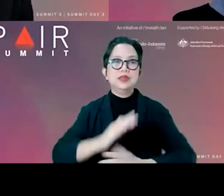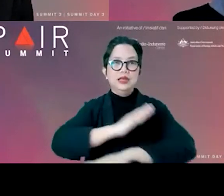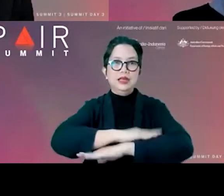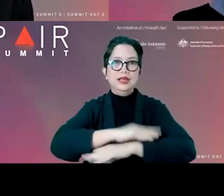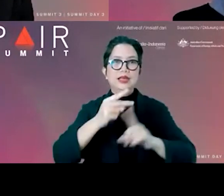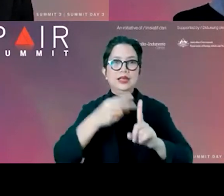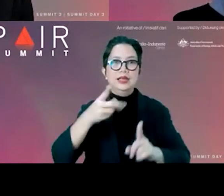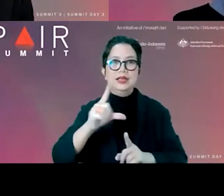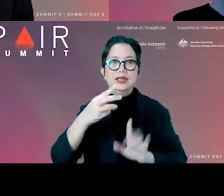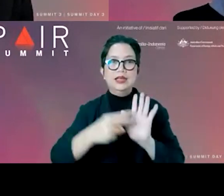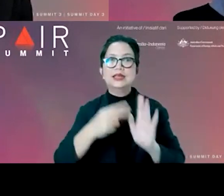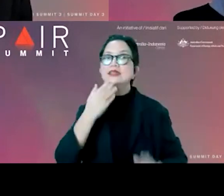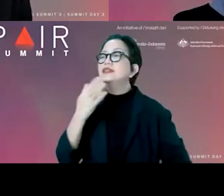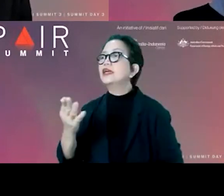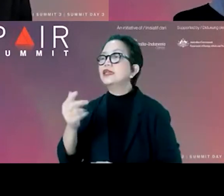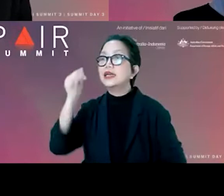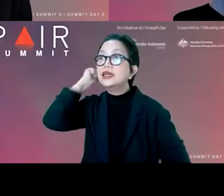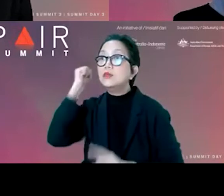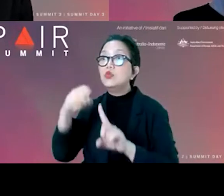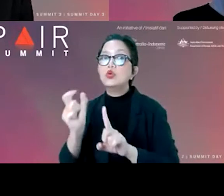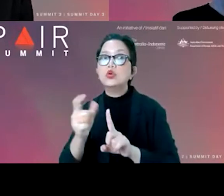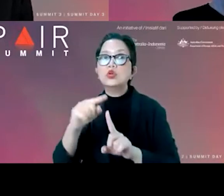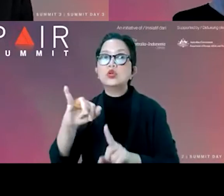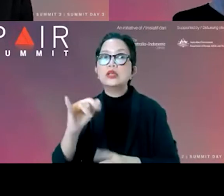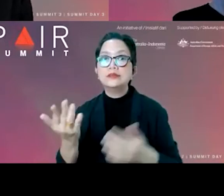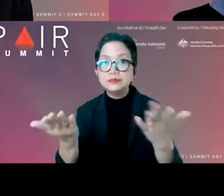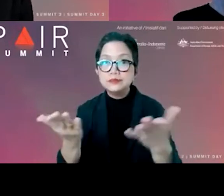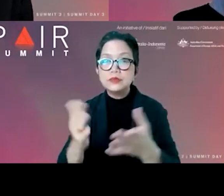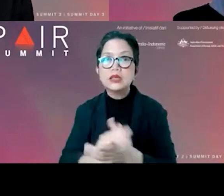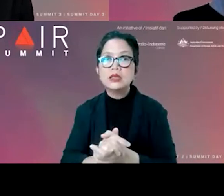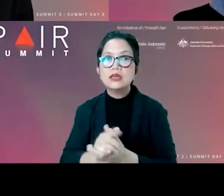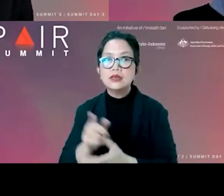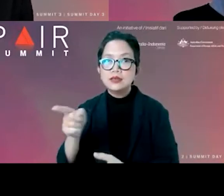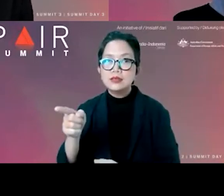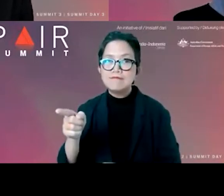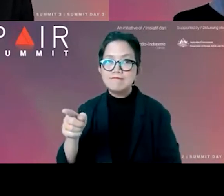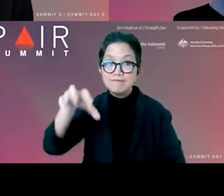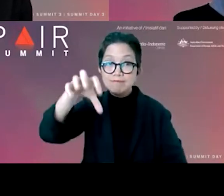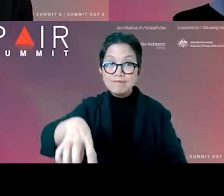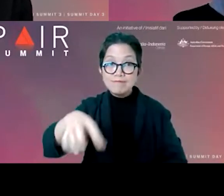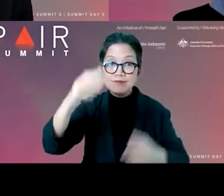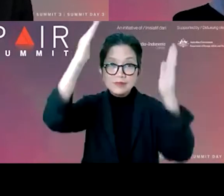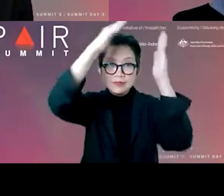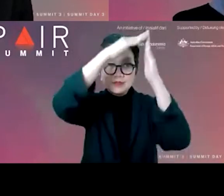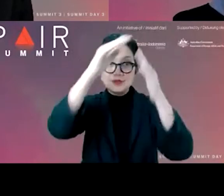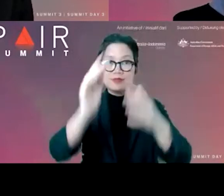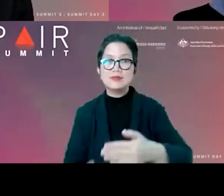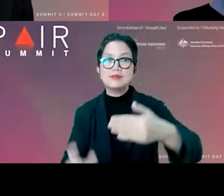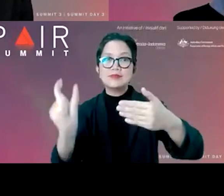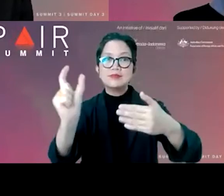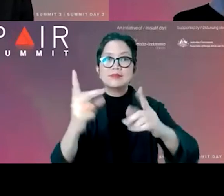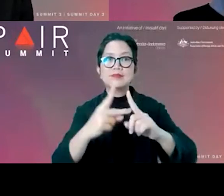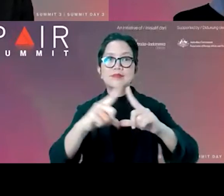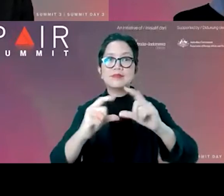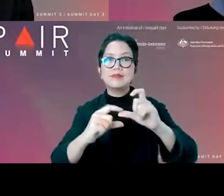from you, you're based in Makassar, that's where the university is. How helpful do you think this model